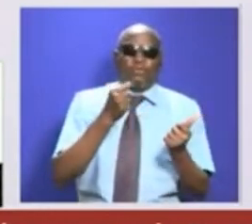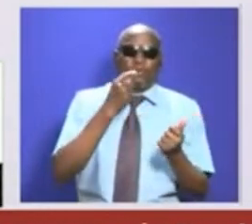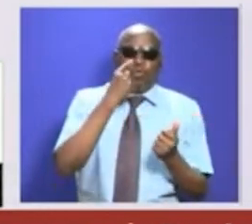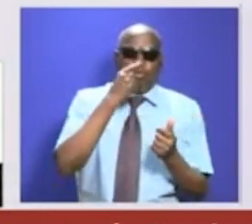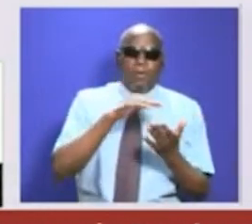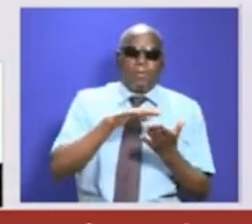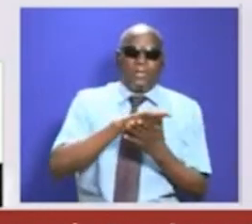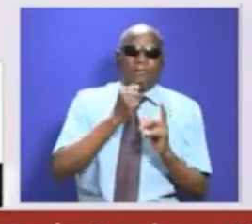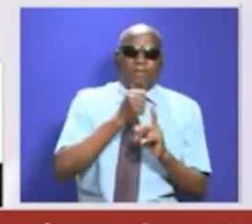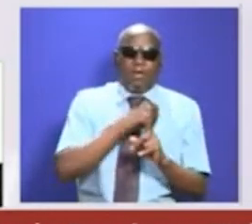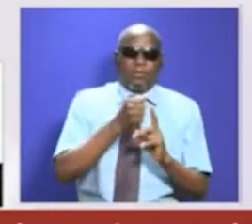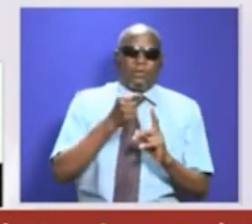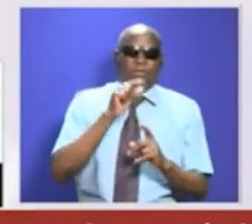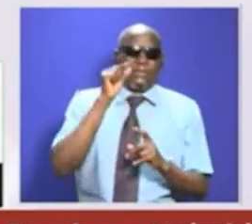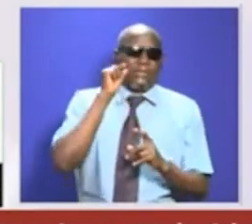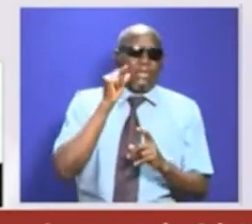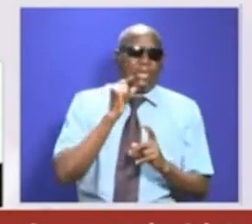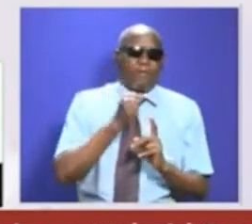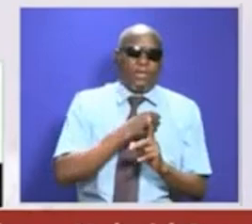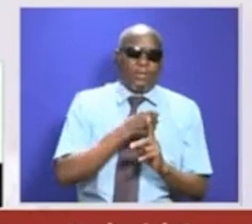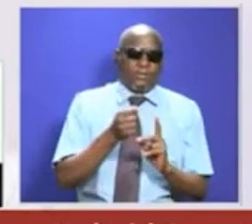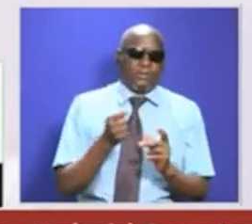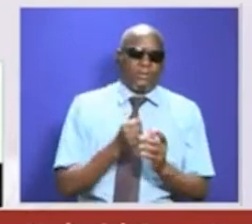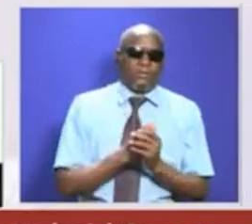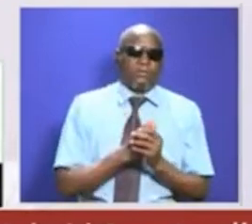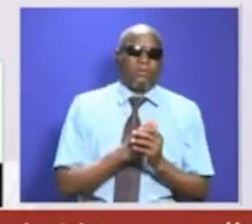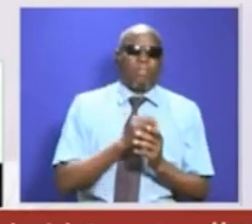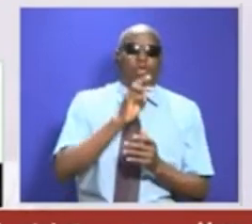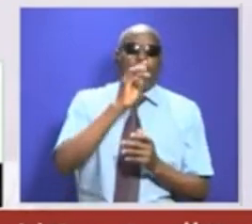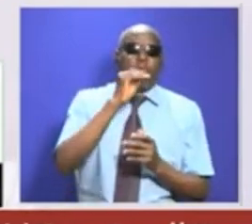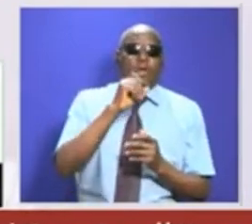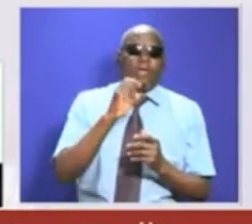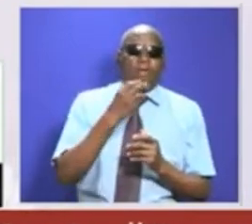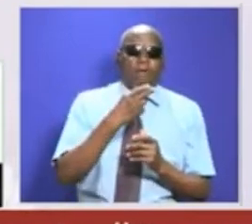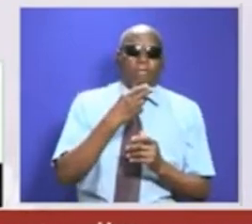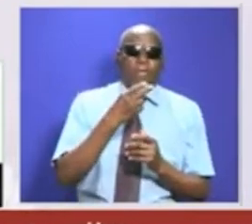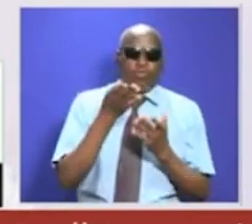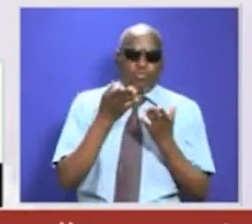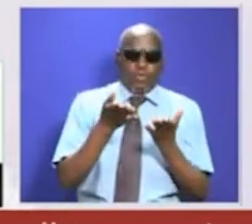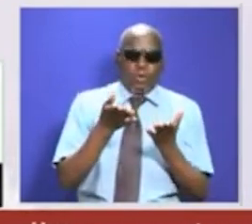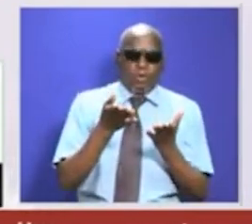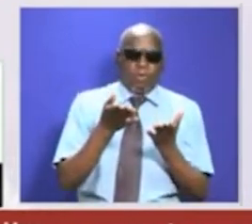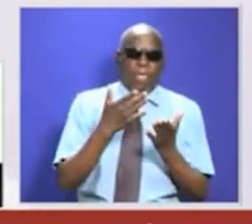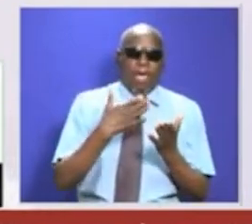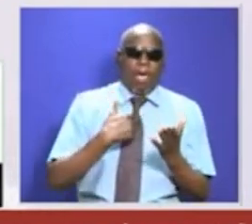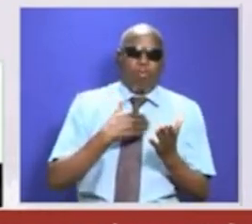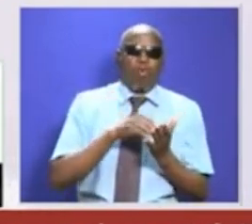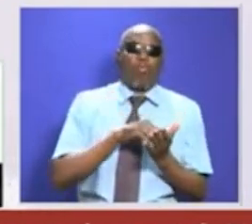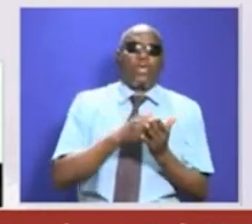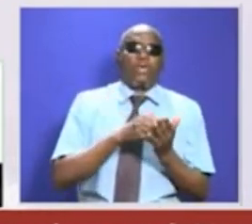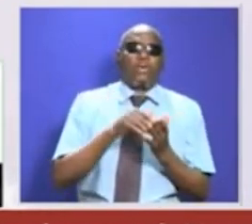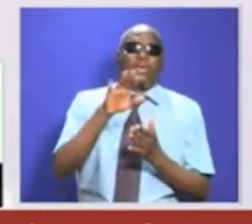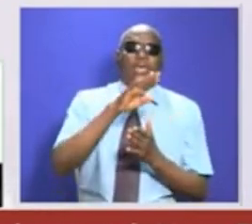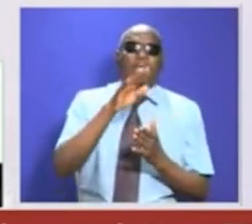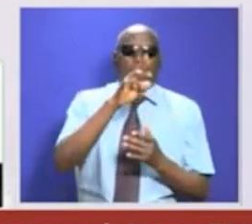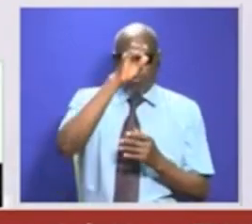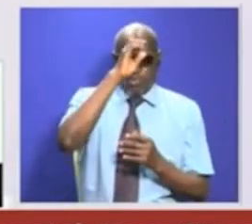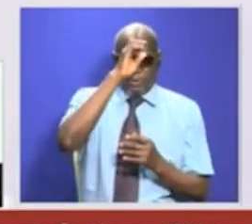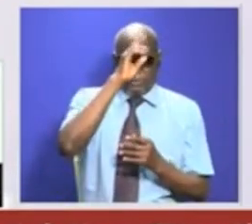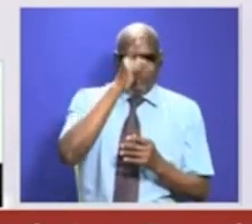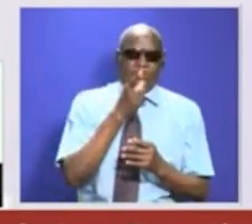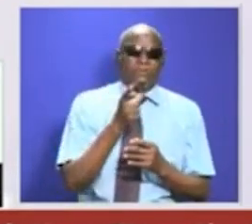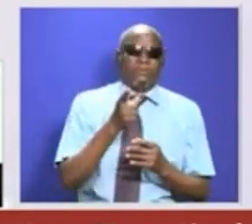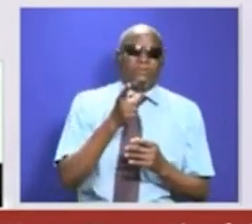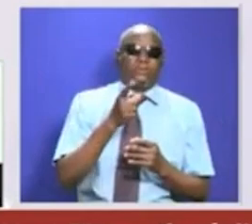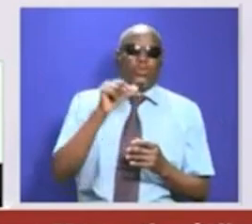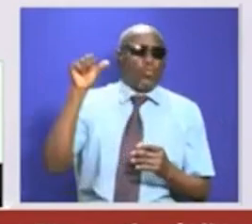think, Ambassador Monica Juma, you're here. Our weakest link is our police force. They are the most horrible people